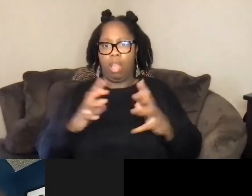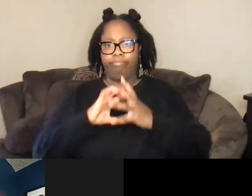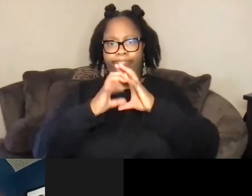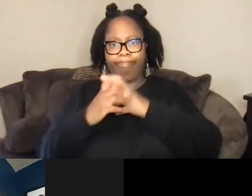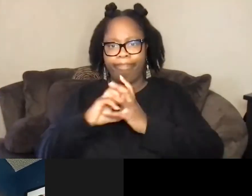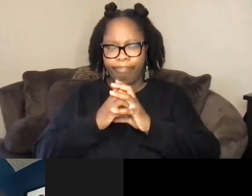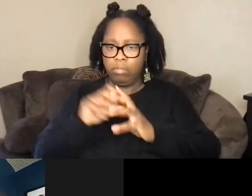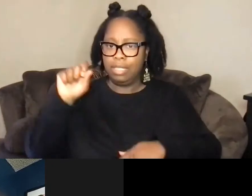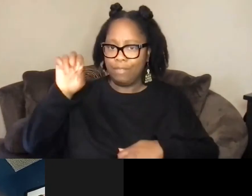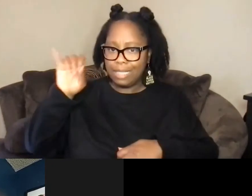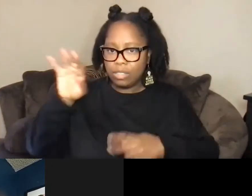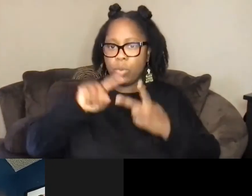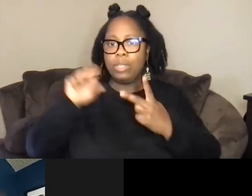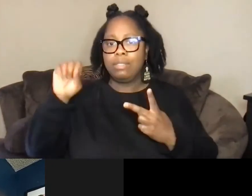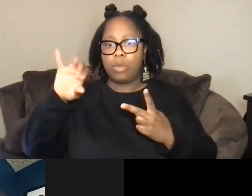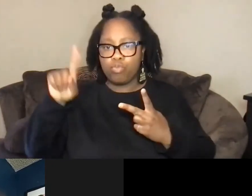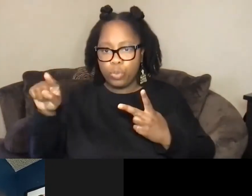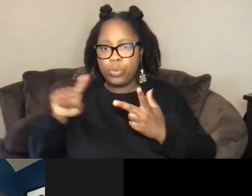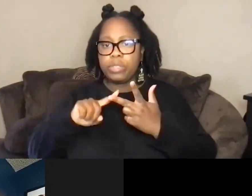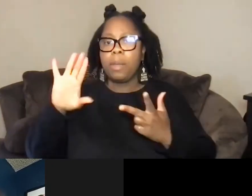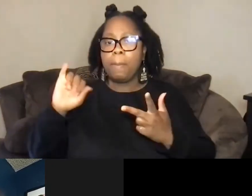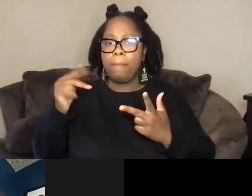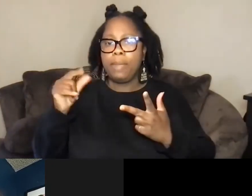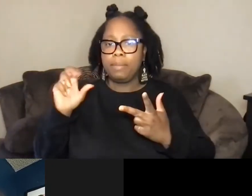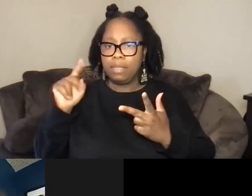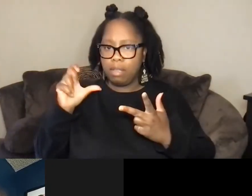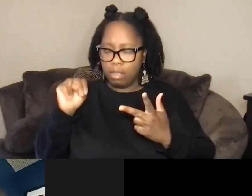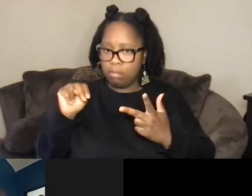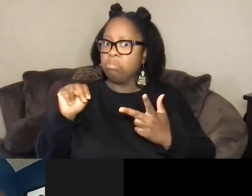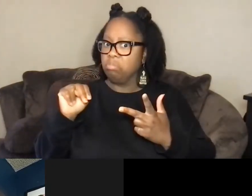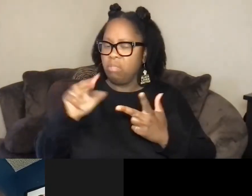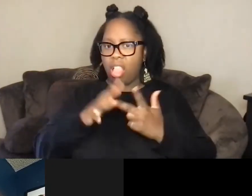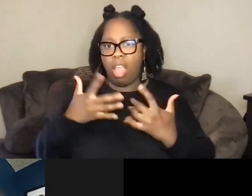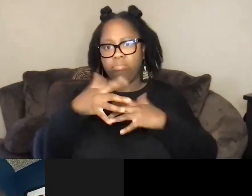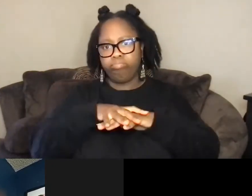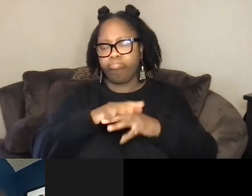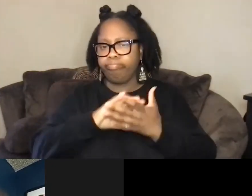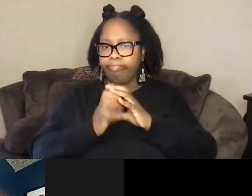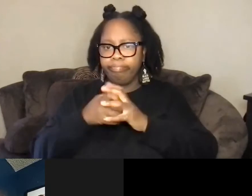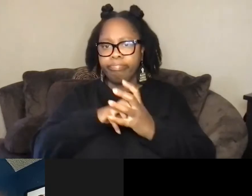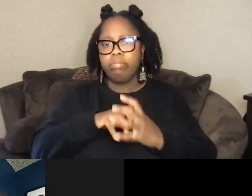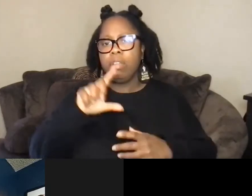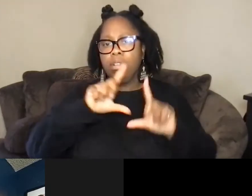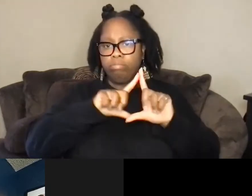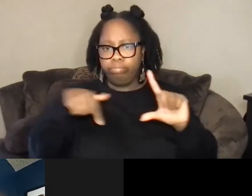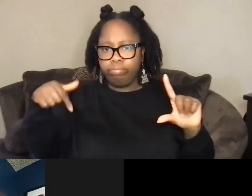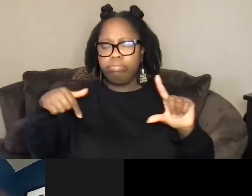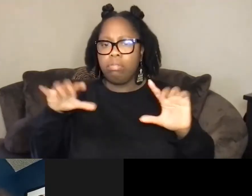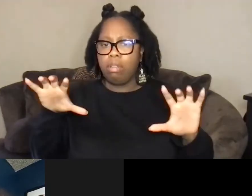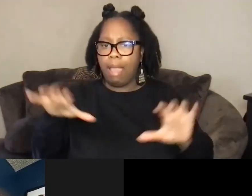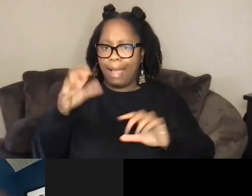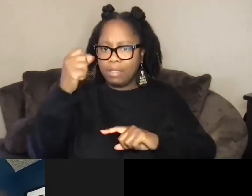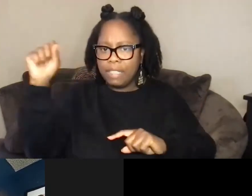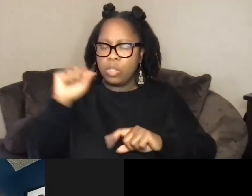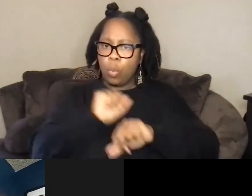in Binghamton, that there's a lot of intersectionality, LGBTQIA community, and those activists working on those laws